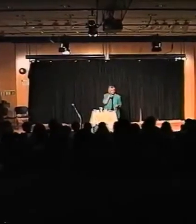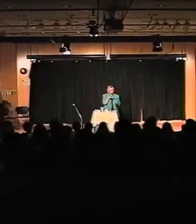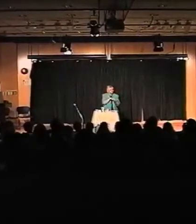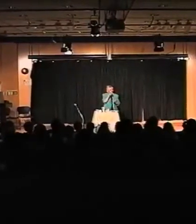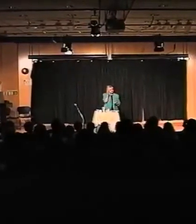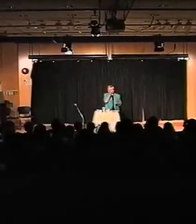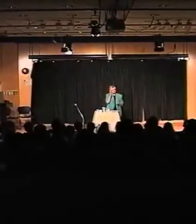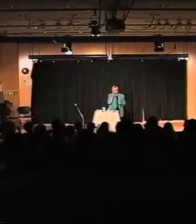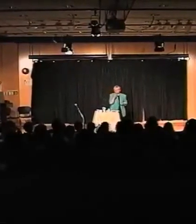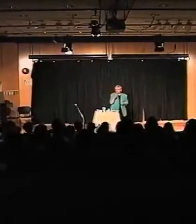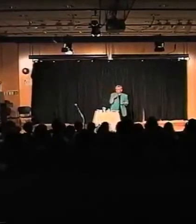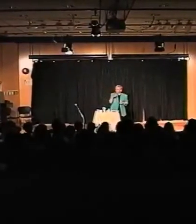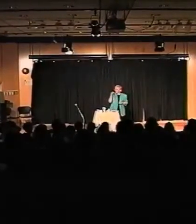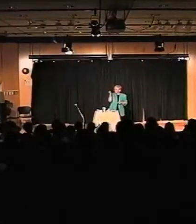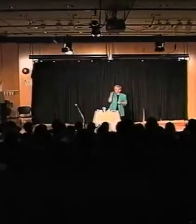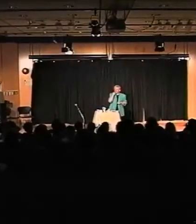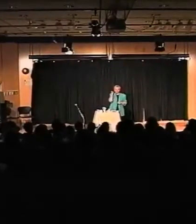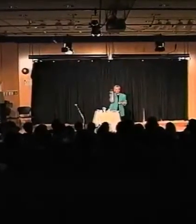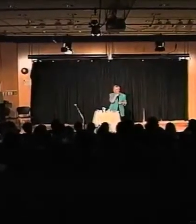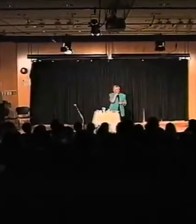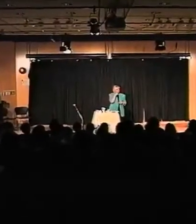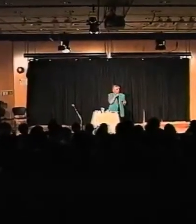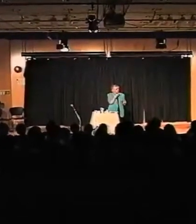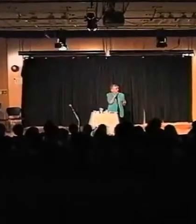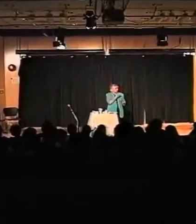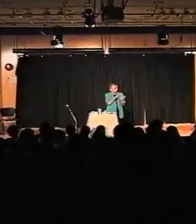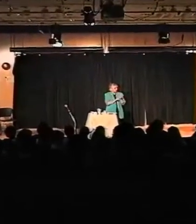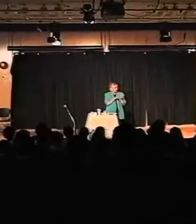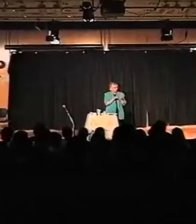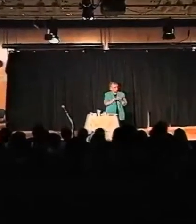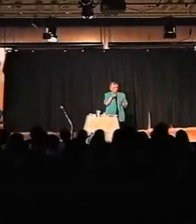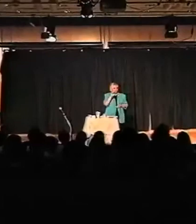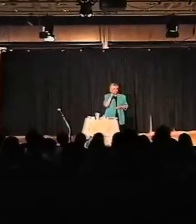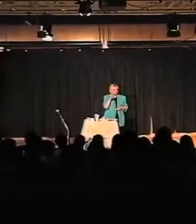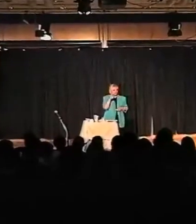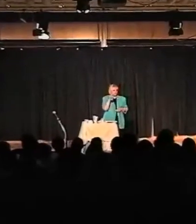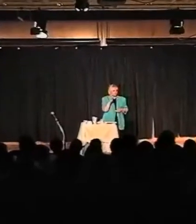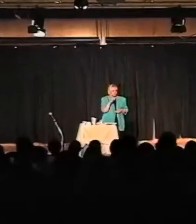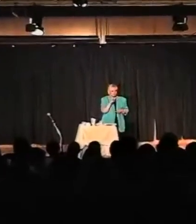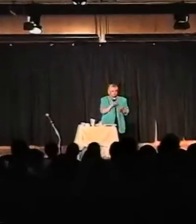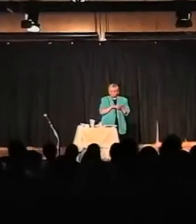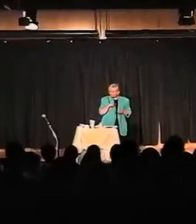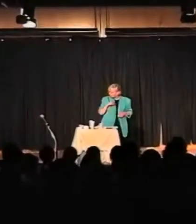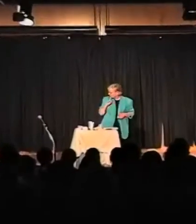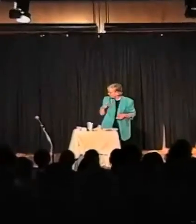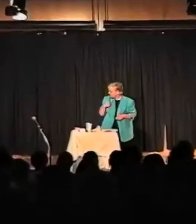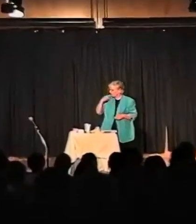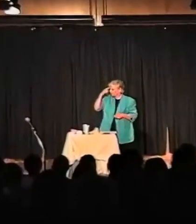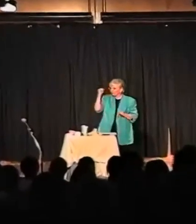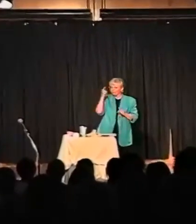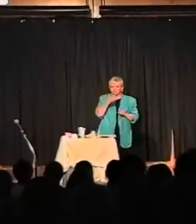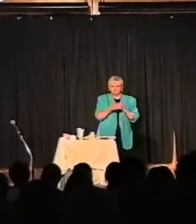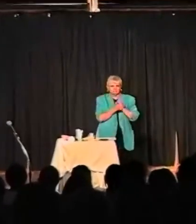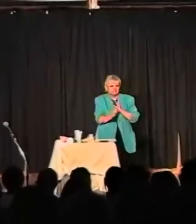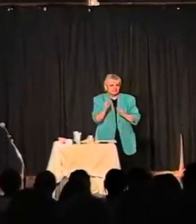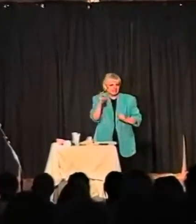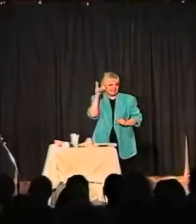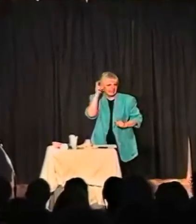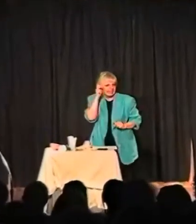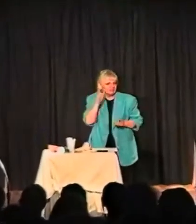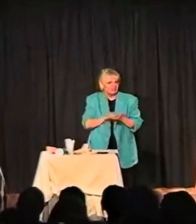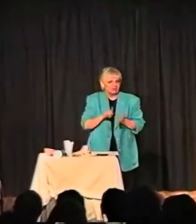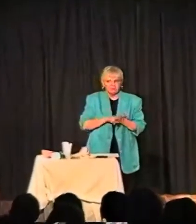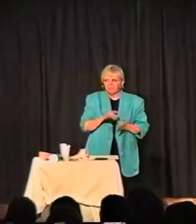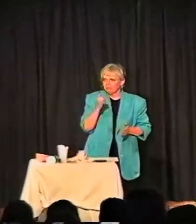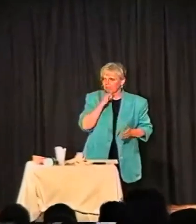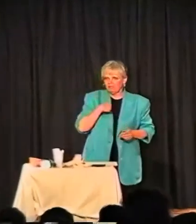anyway. This is something that I've learned, that not all hearing people have good rhythm. I thought,